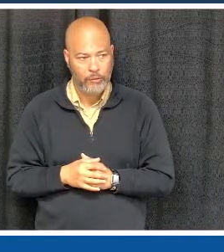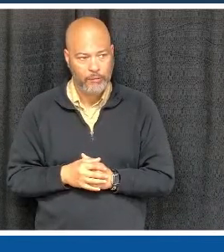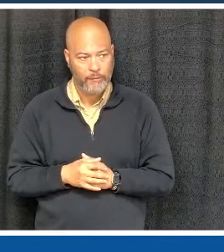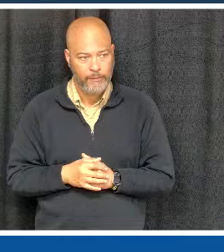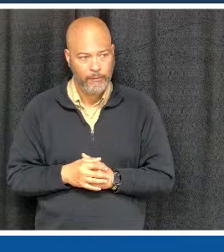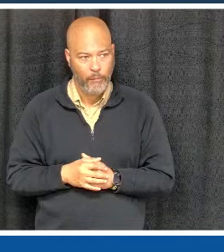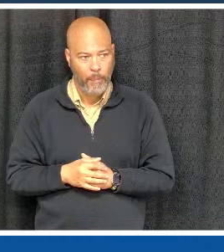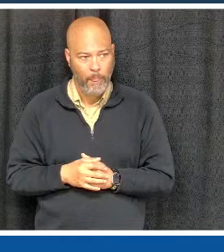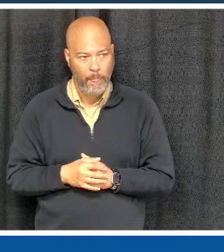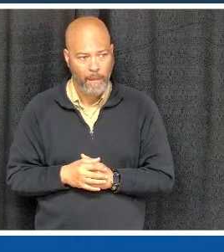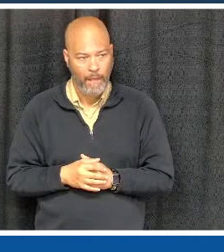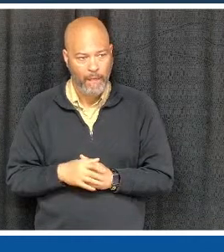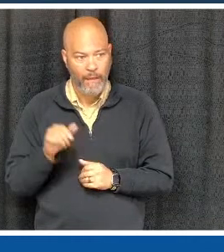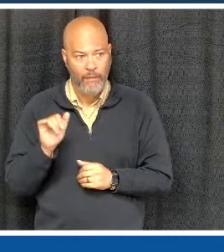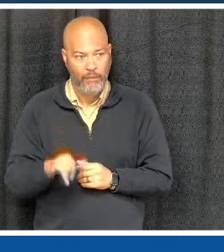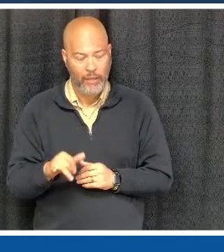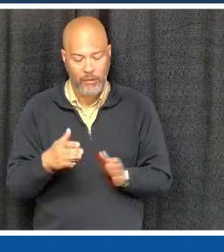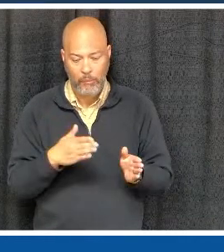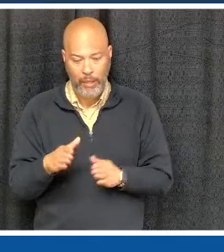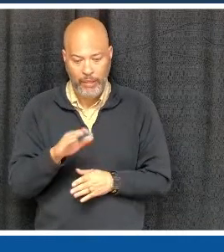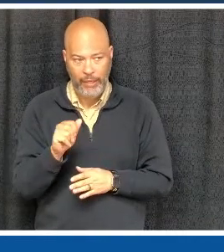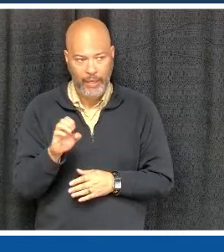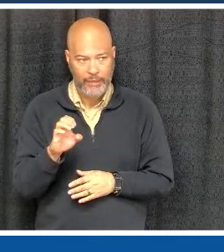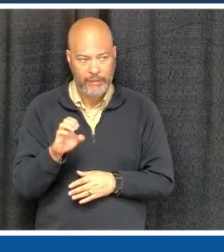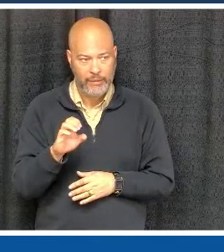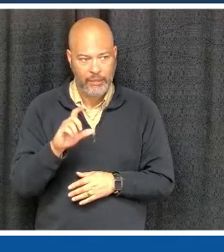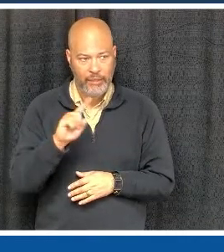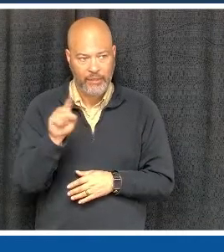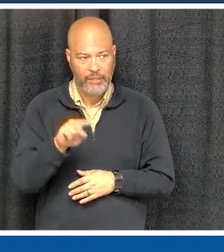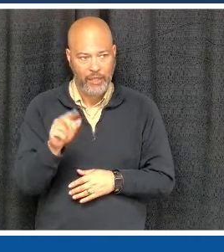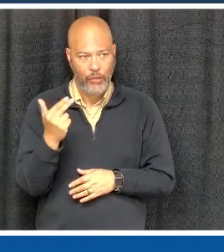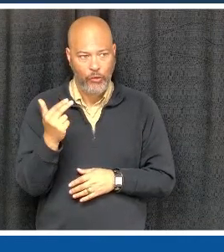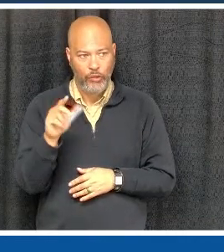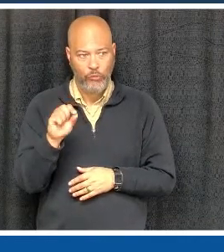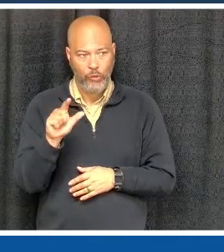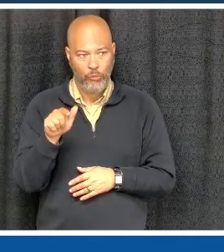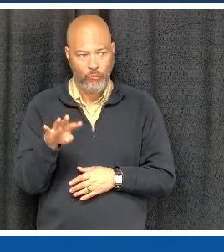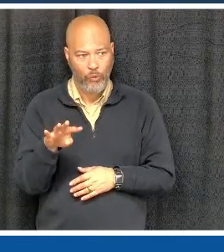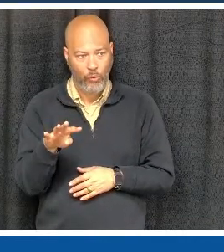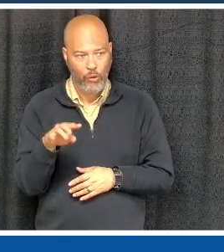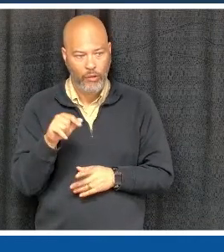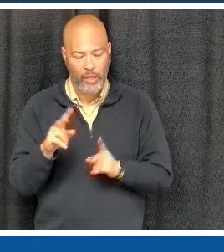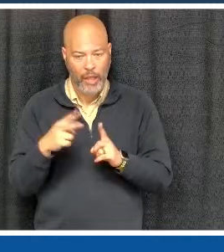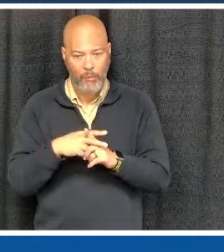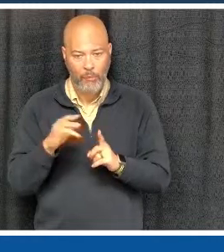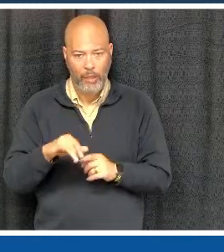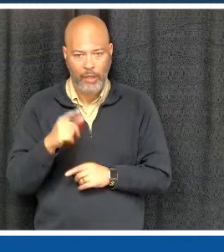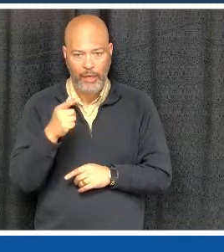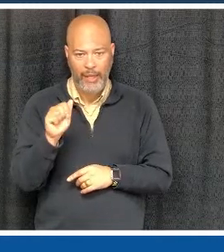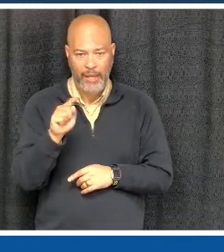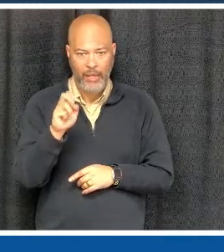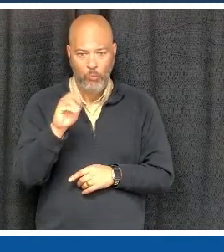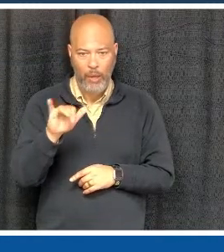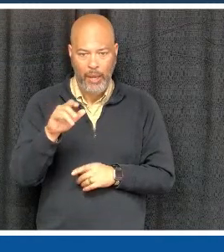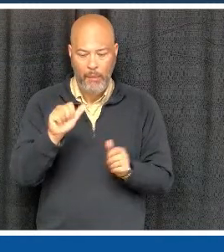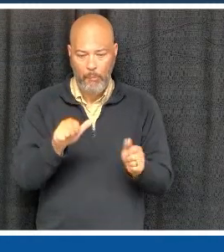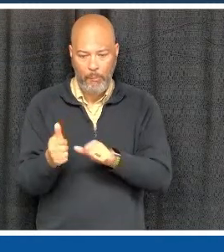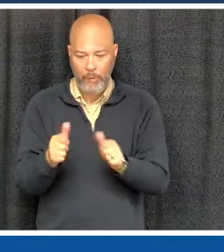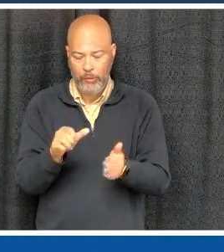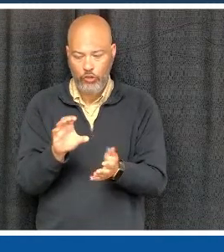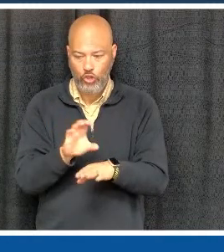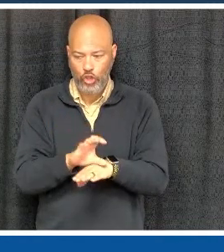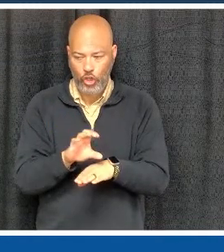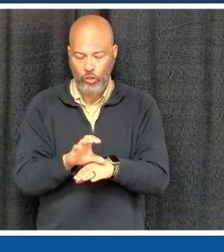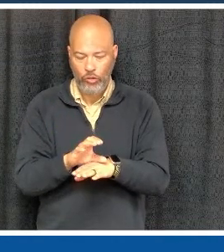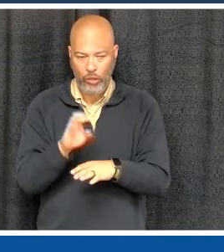sir. This is Planning Commission case Z13, 2024. This is the application of Gateway Baptist Church of